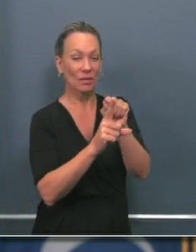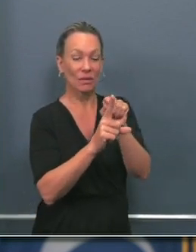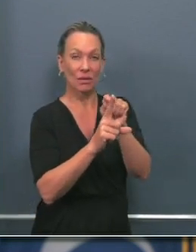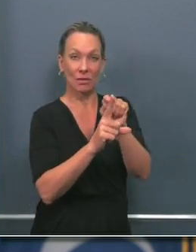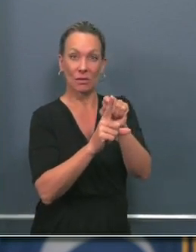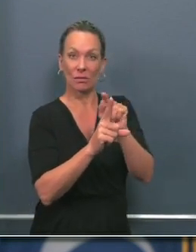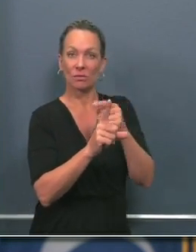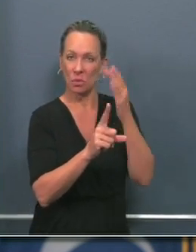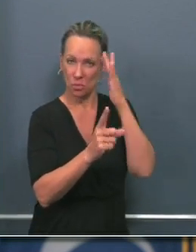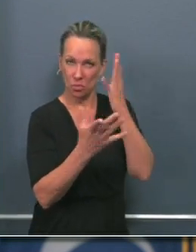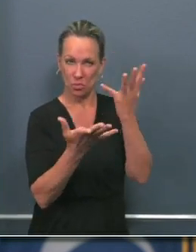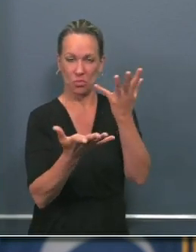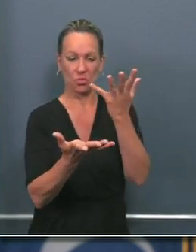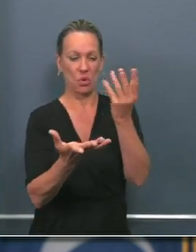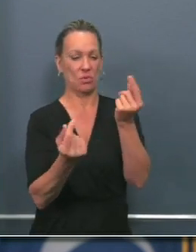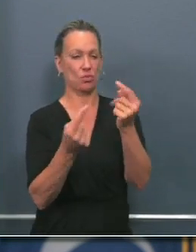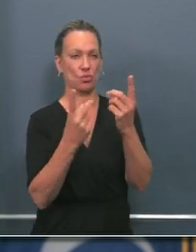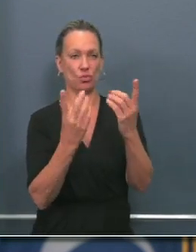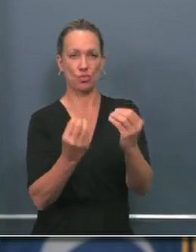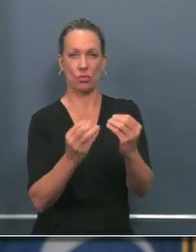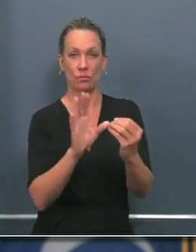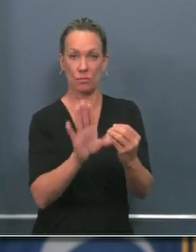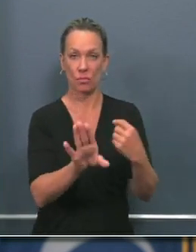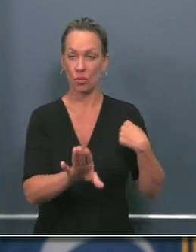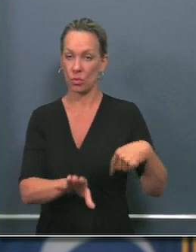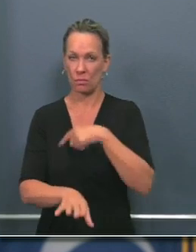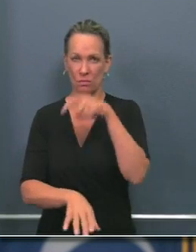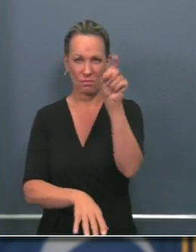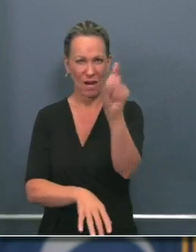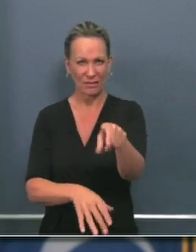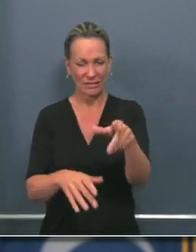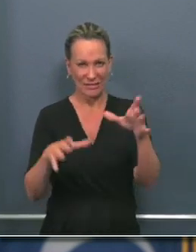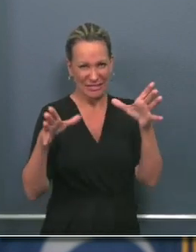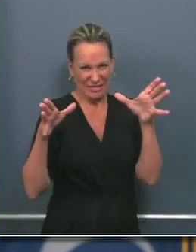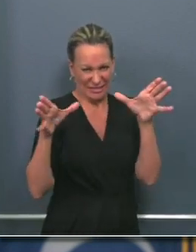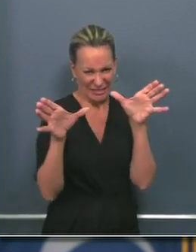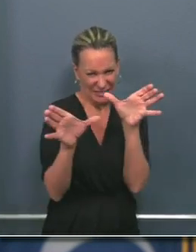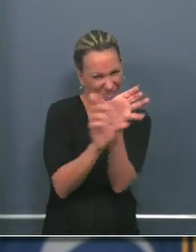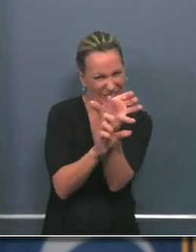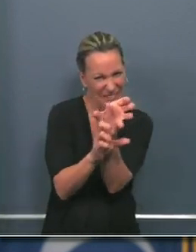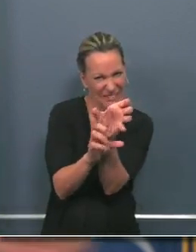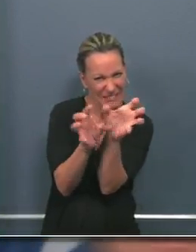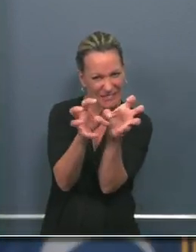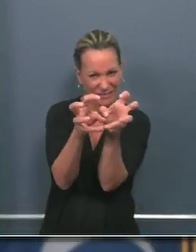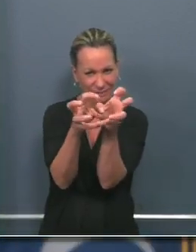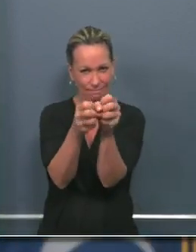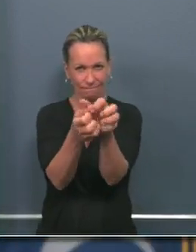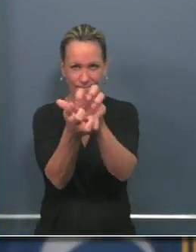has to be tamed and defeated, and we'll do it together. Thank you all very, very much.